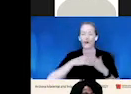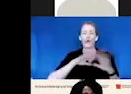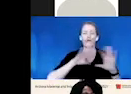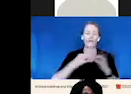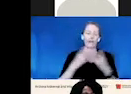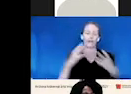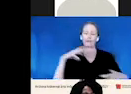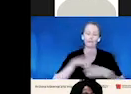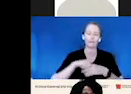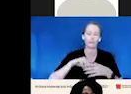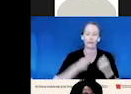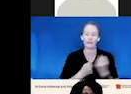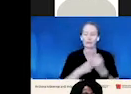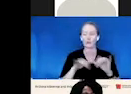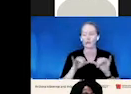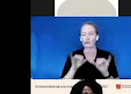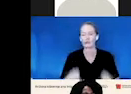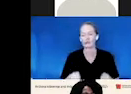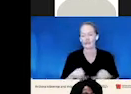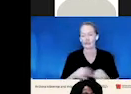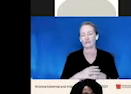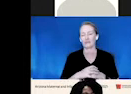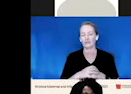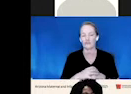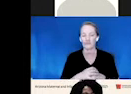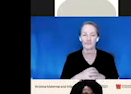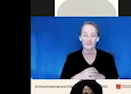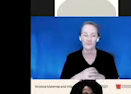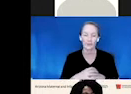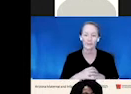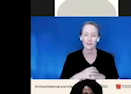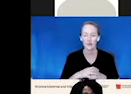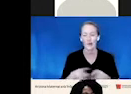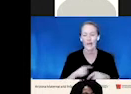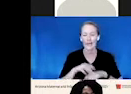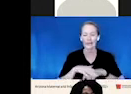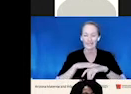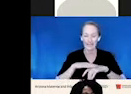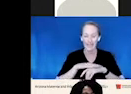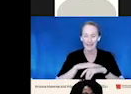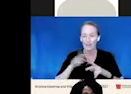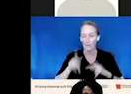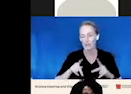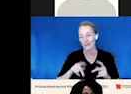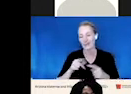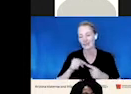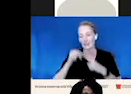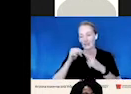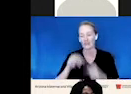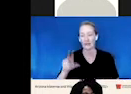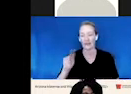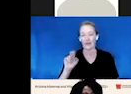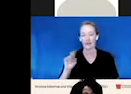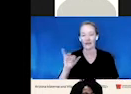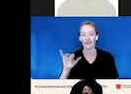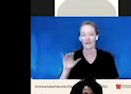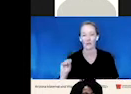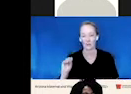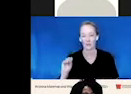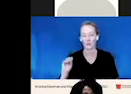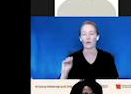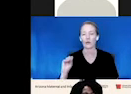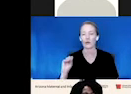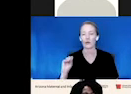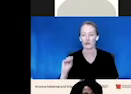the extended family as well. So as Native people, and especially as Navajo people, our cultural identity is largely based on kinship.